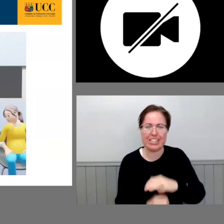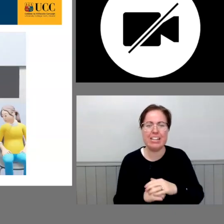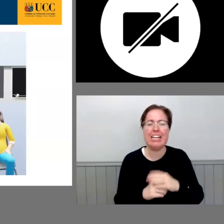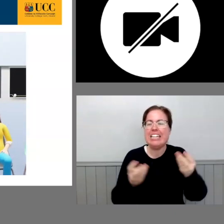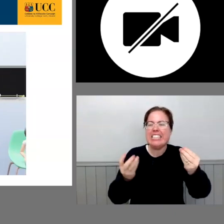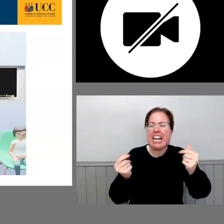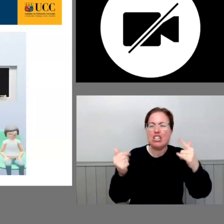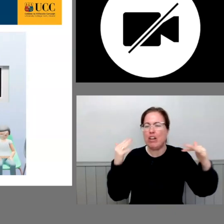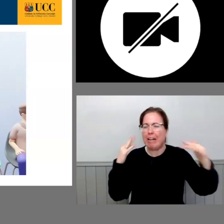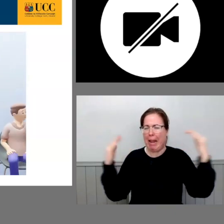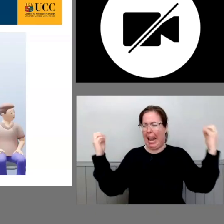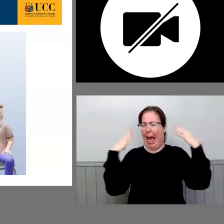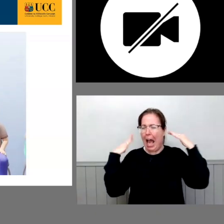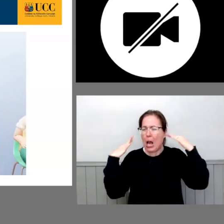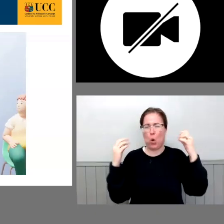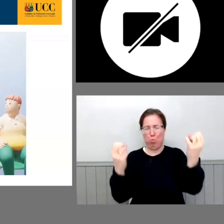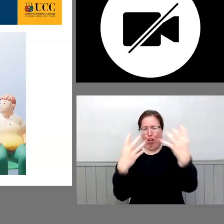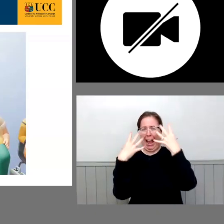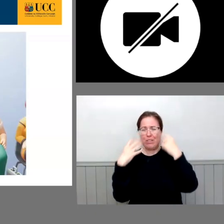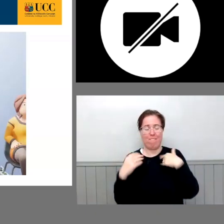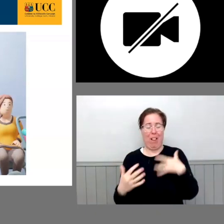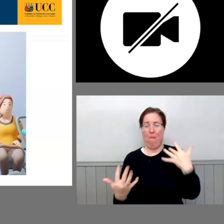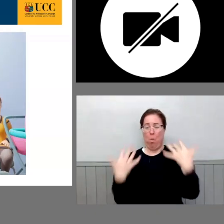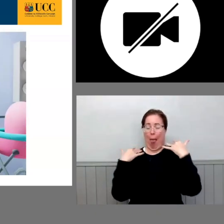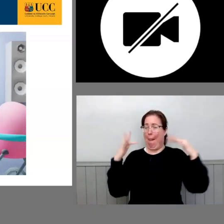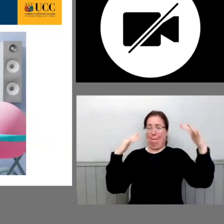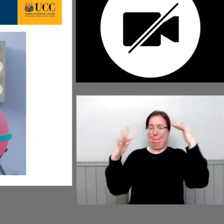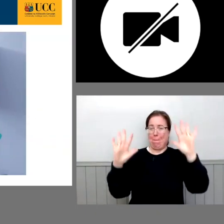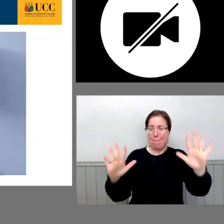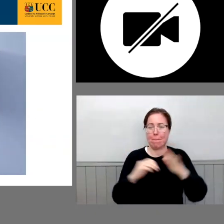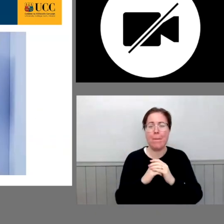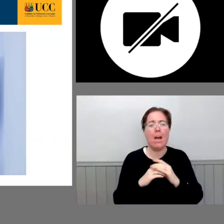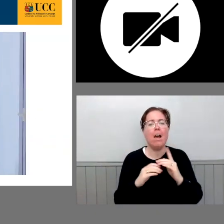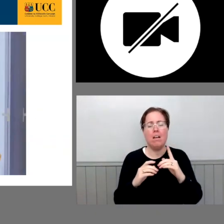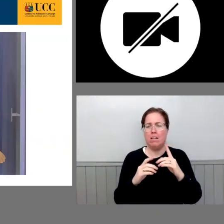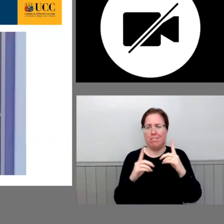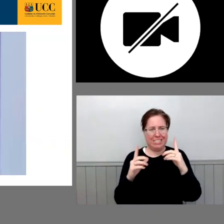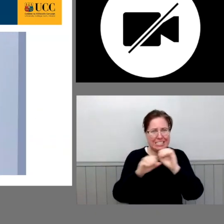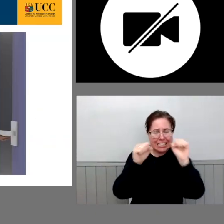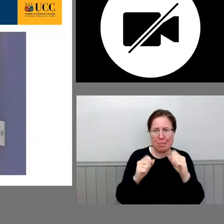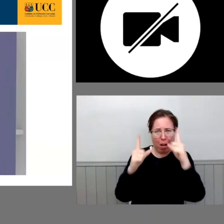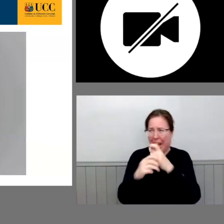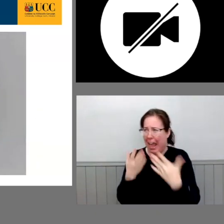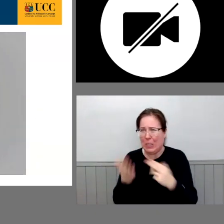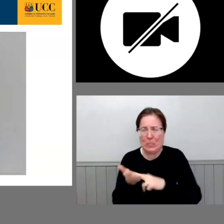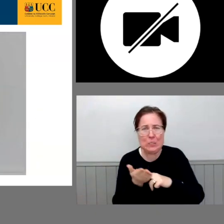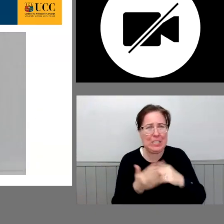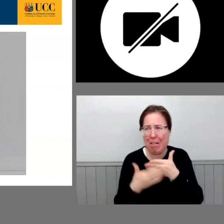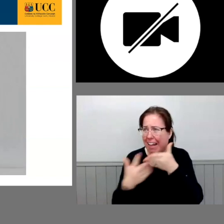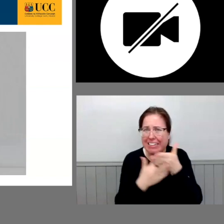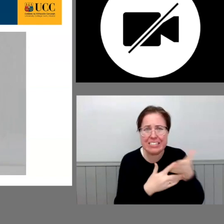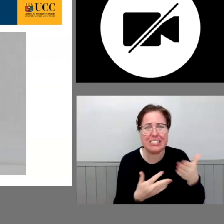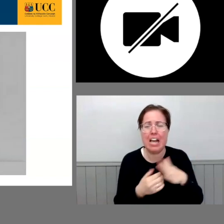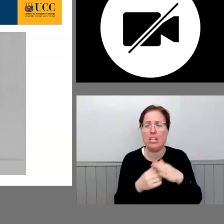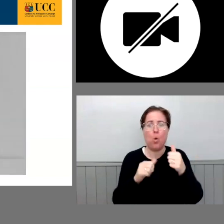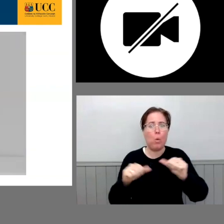loud, bright, or overwhelming, complicated systems and long waiting lists, and financial challenges that